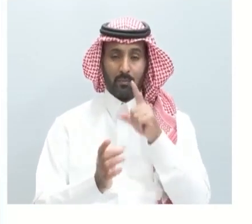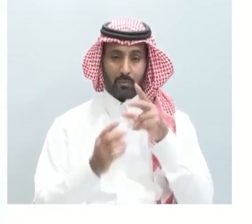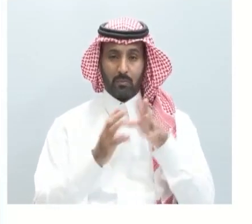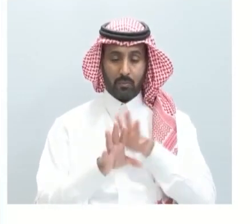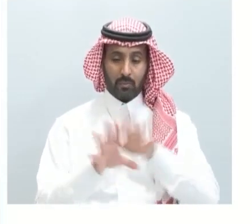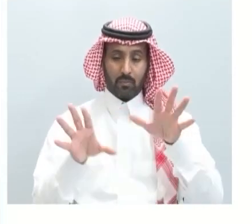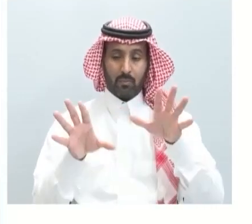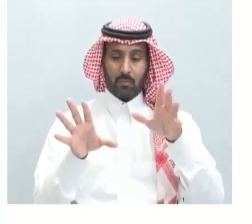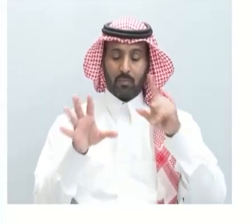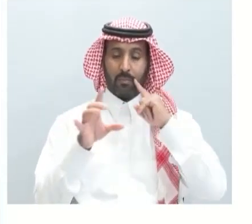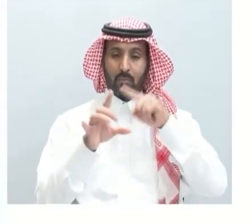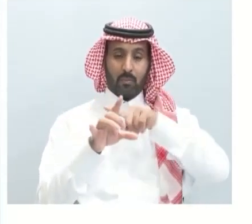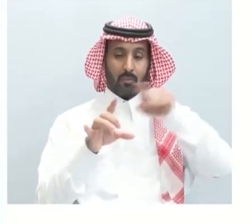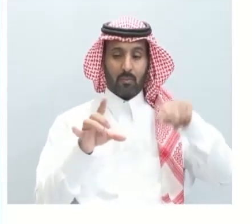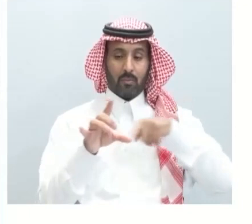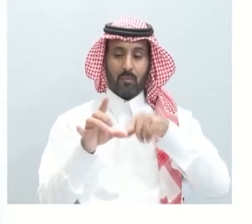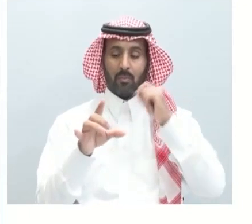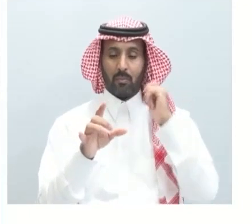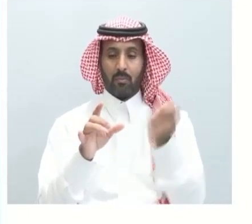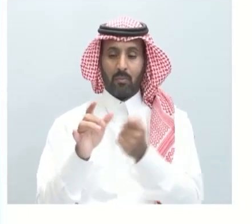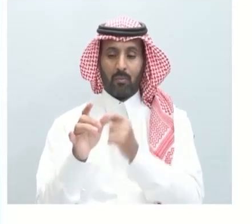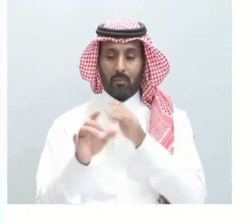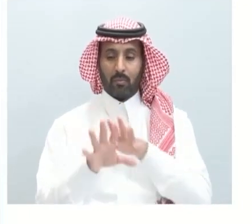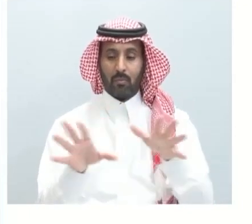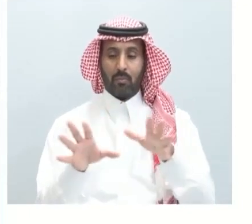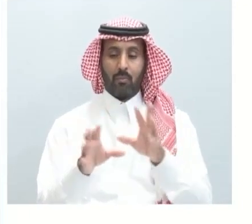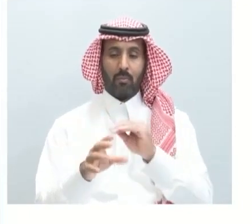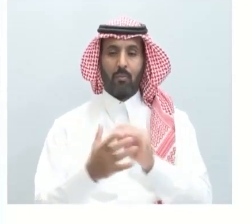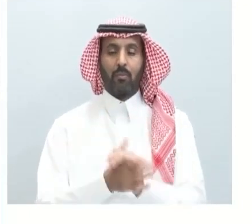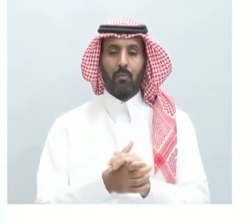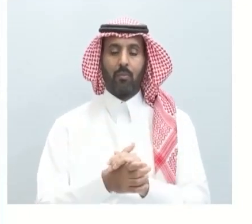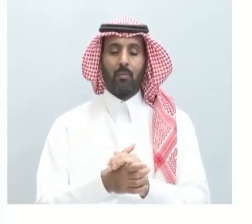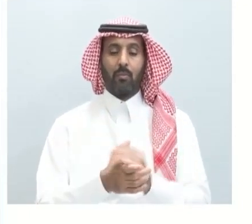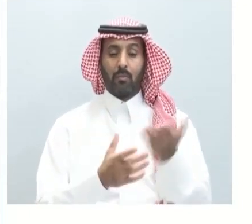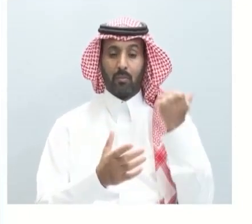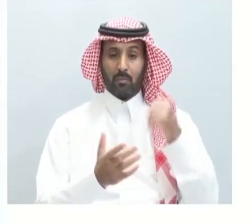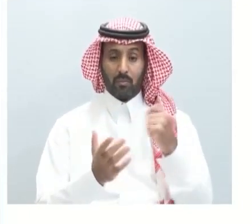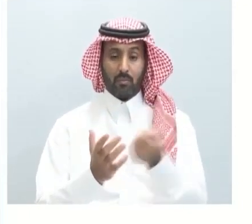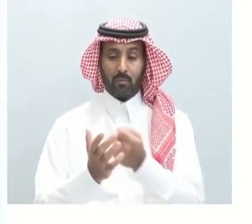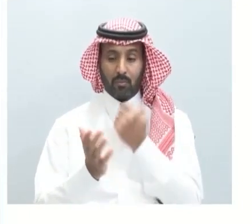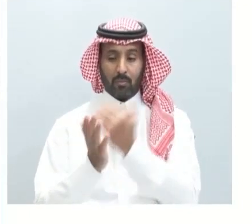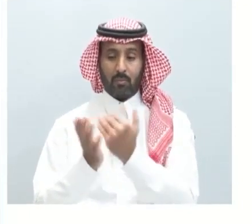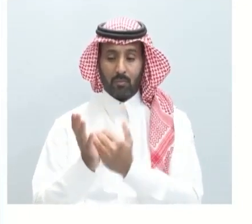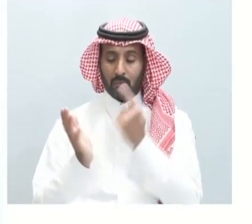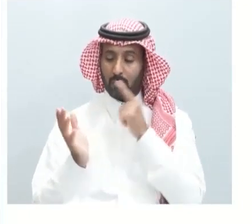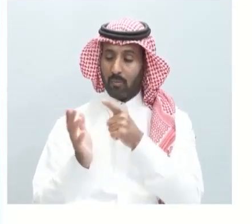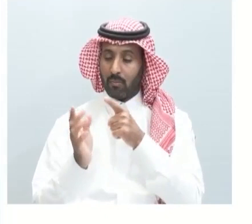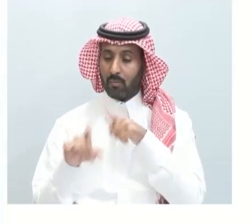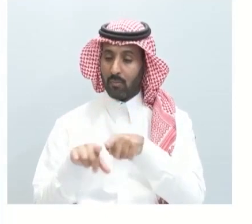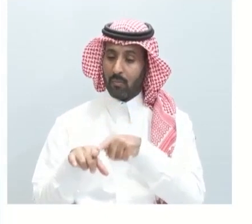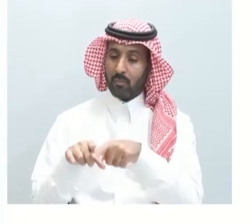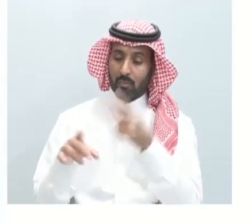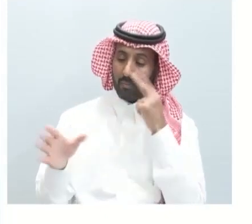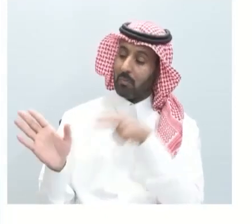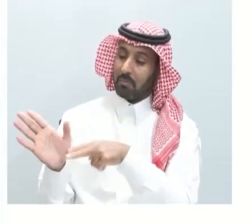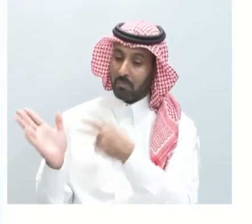with topics ideas and notes about the examples before you write your essay show your web to a partner